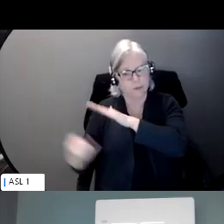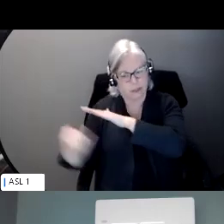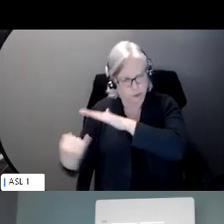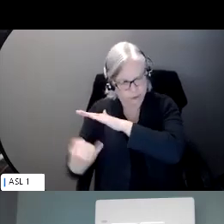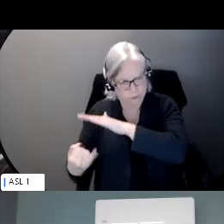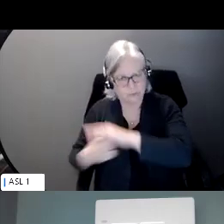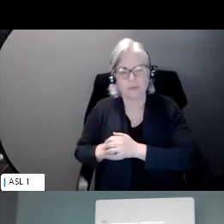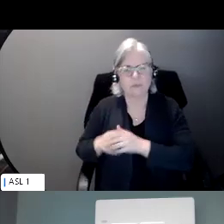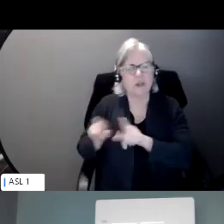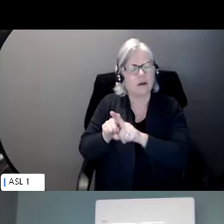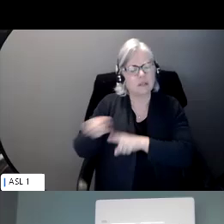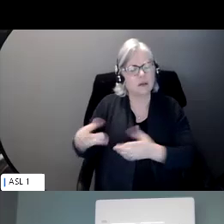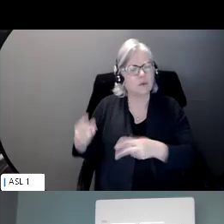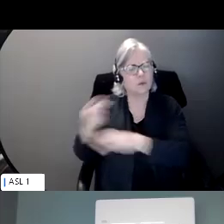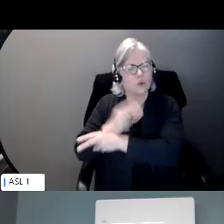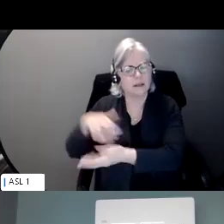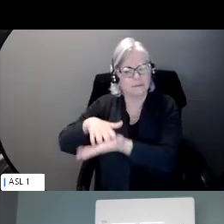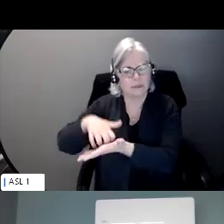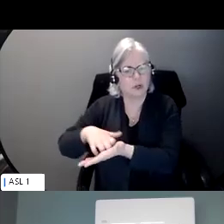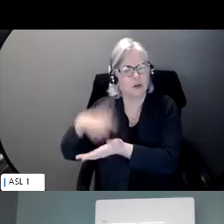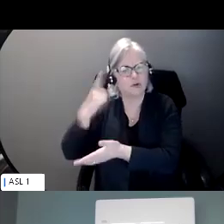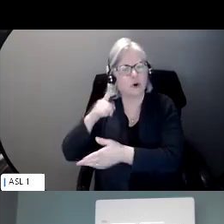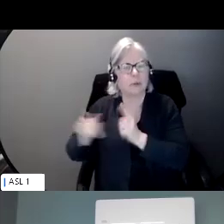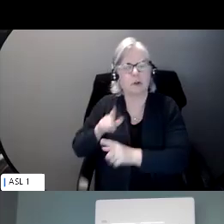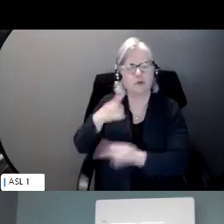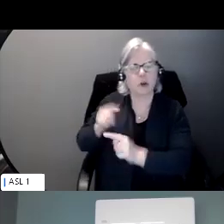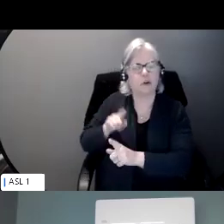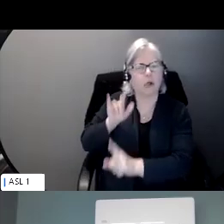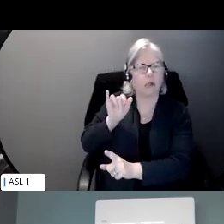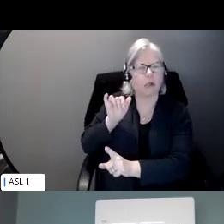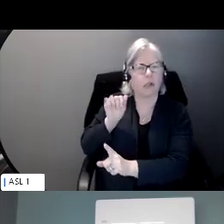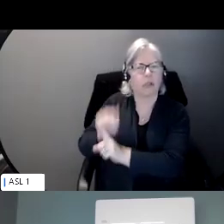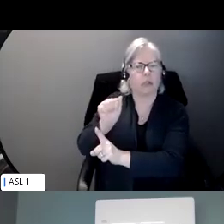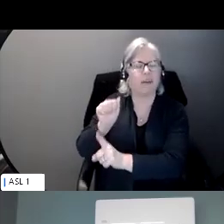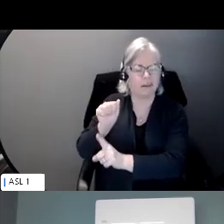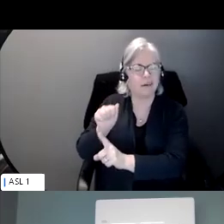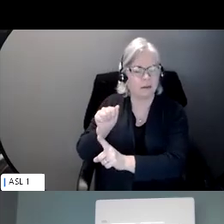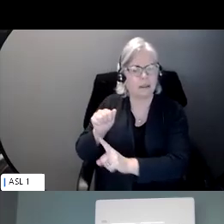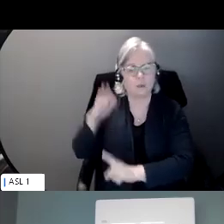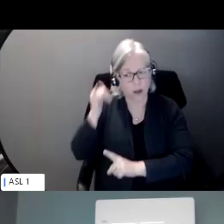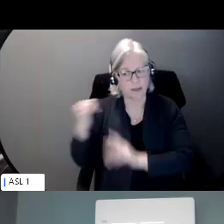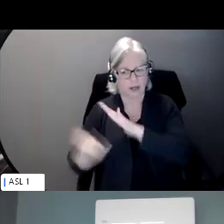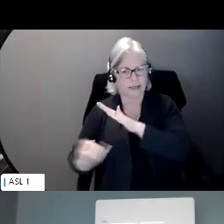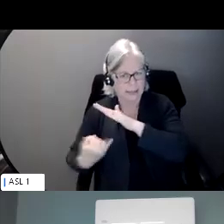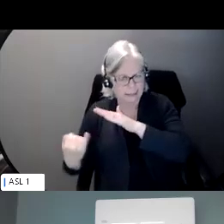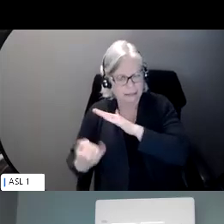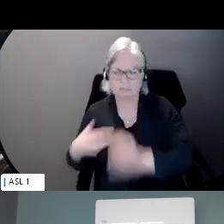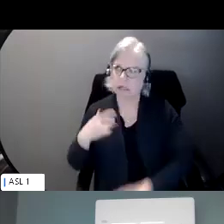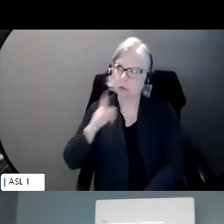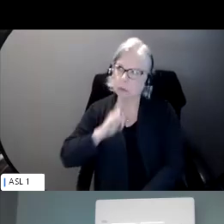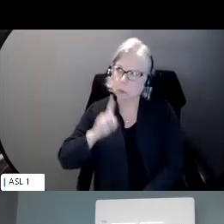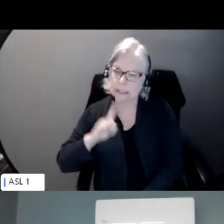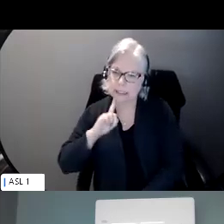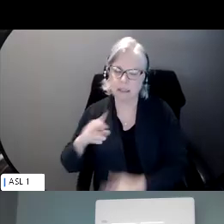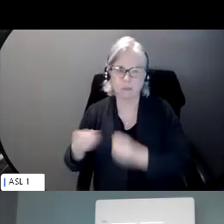increased vulnerability to scammers, and this is in part rooted in their isolation and loneliness.